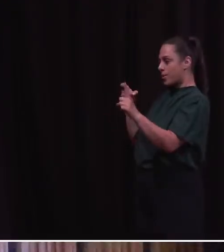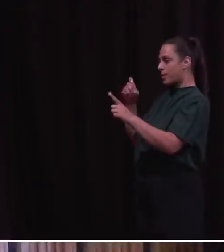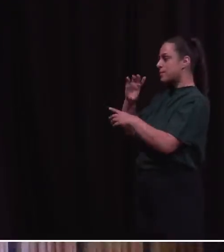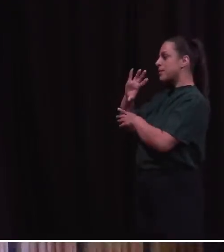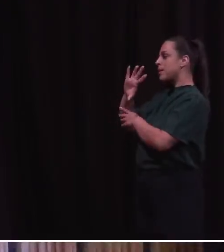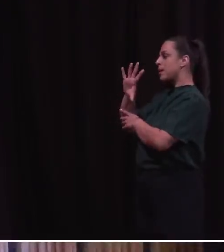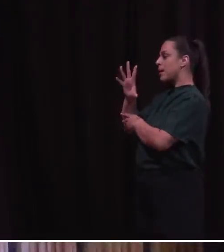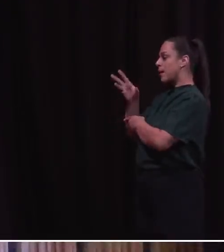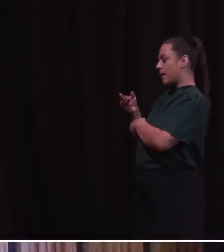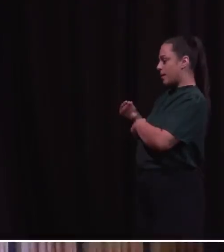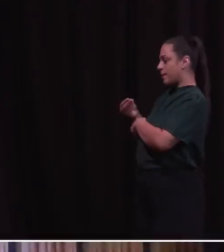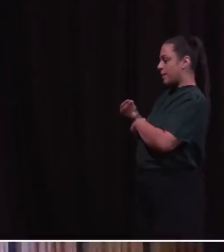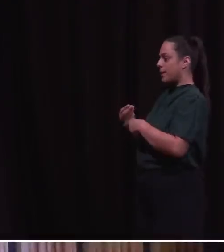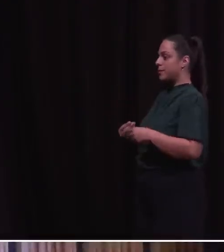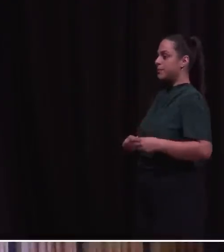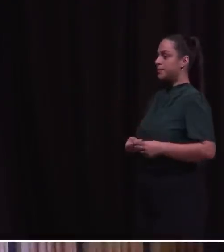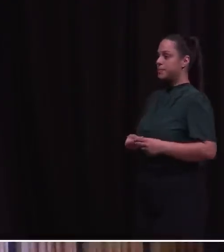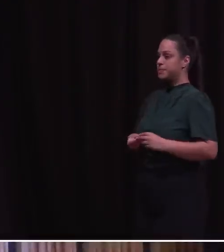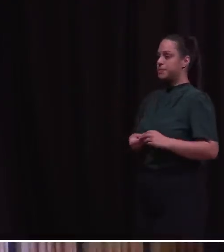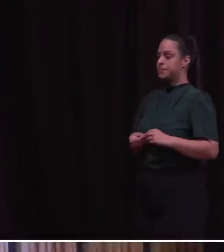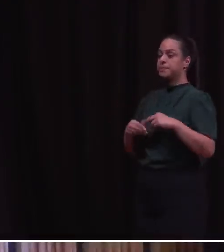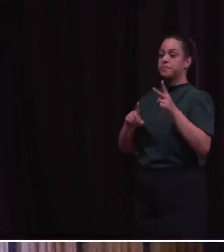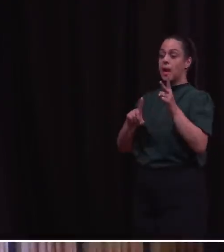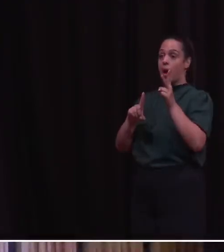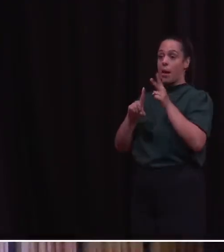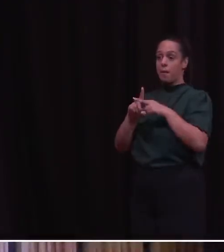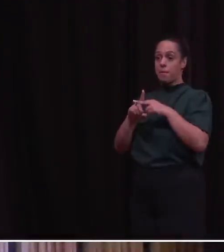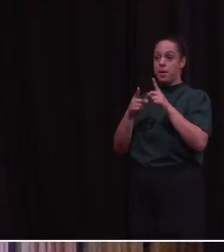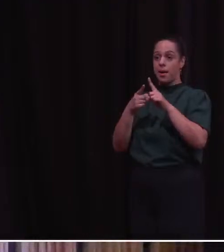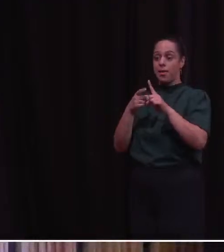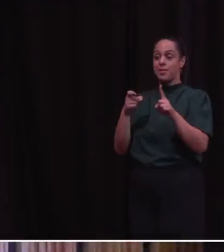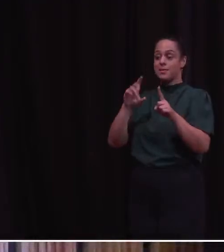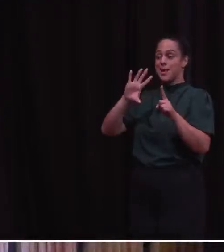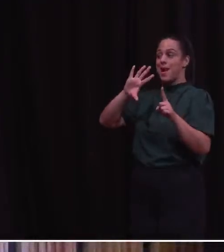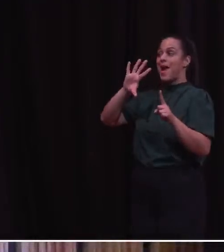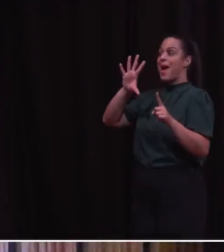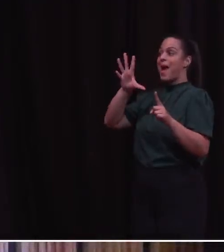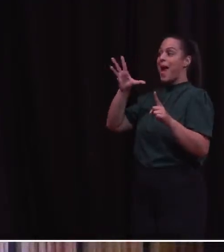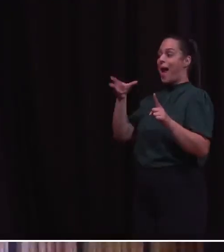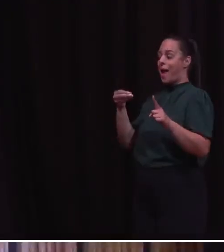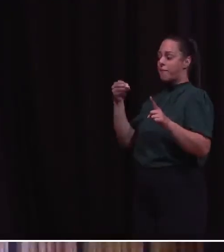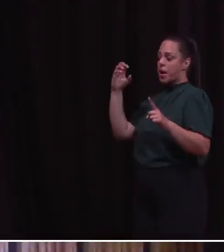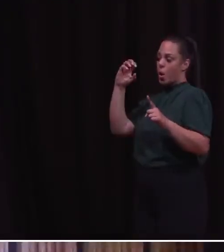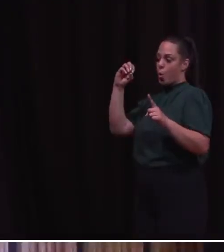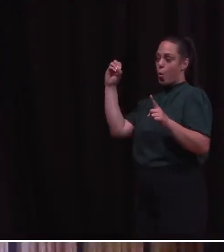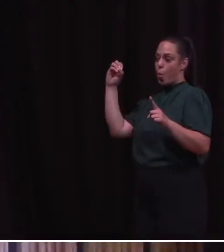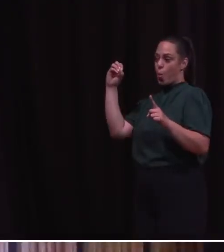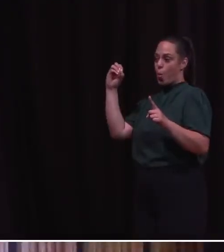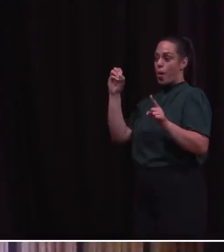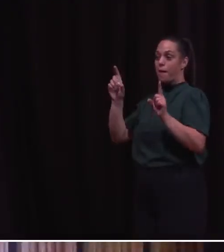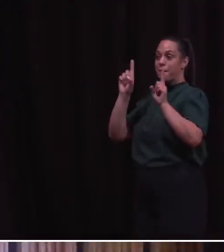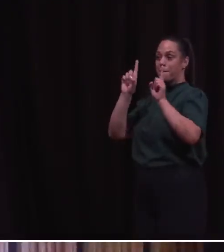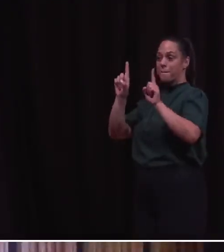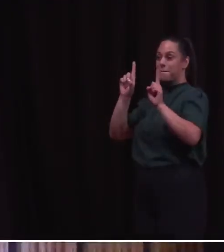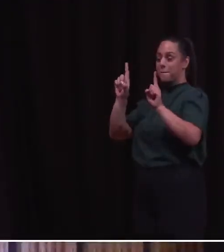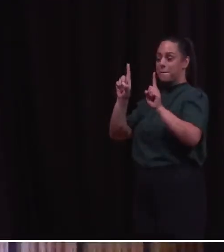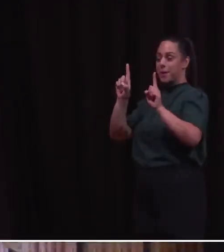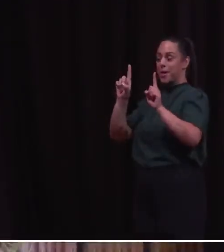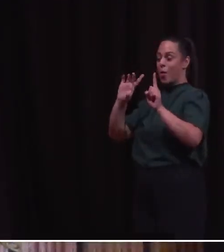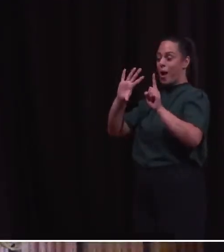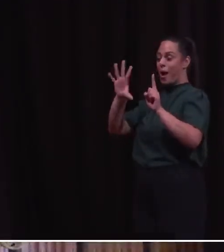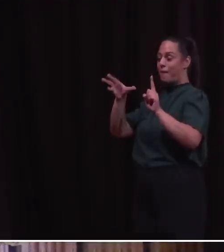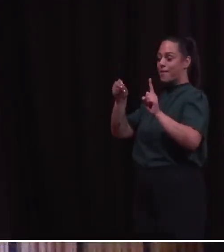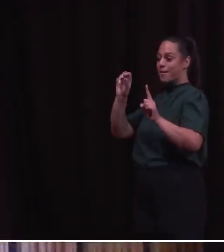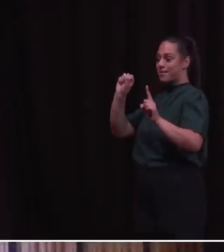applies to West Africans and East Africans, but not necessarily to South Africa. Because when we